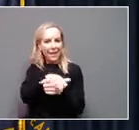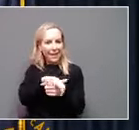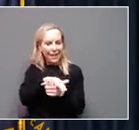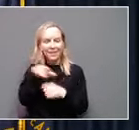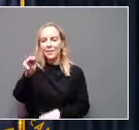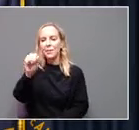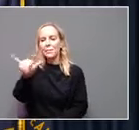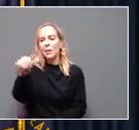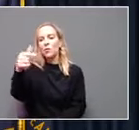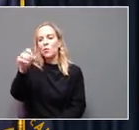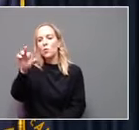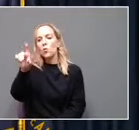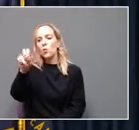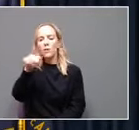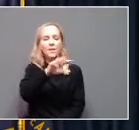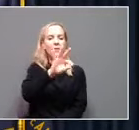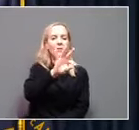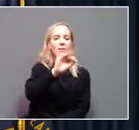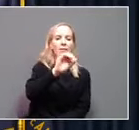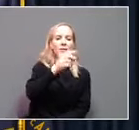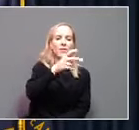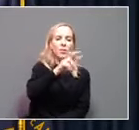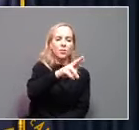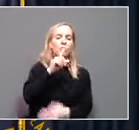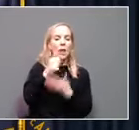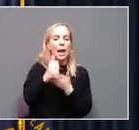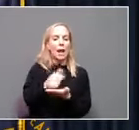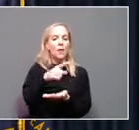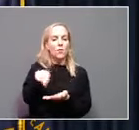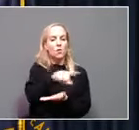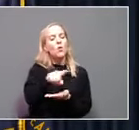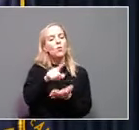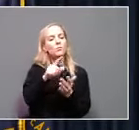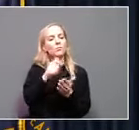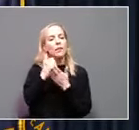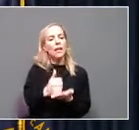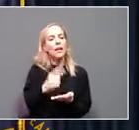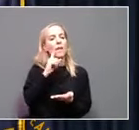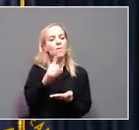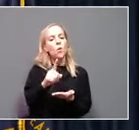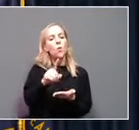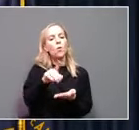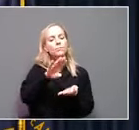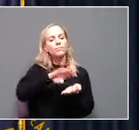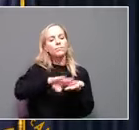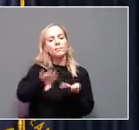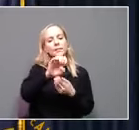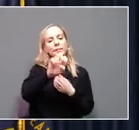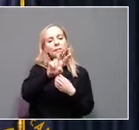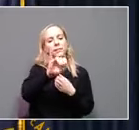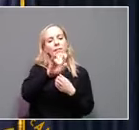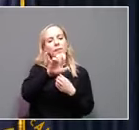to provide to those cities some additional help for eviction and utility relief programs.